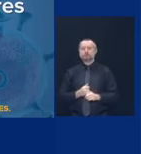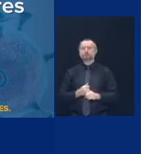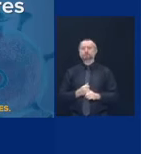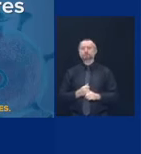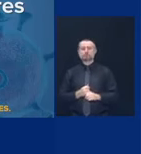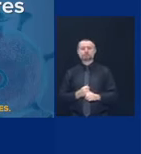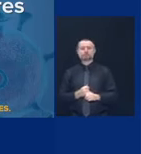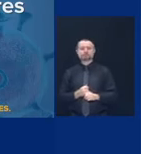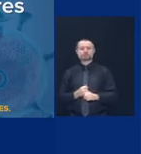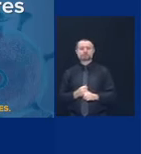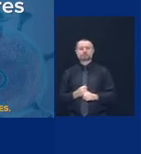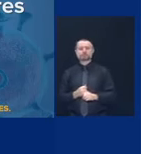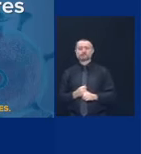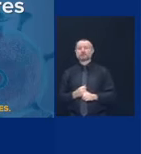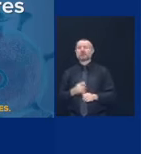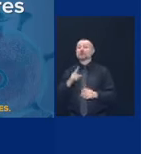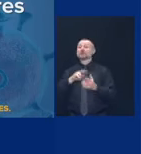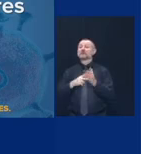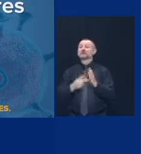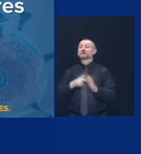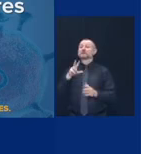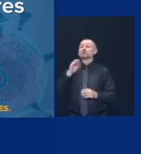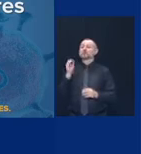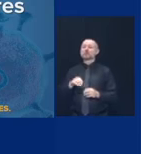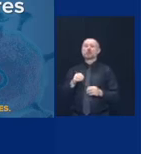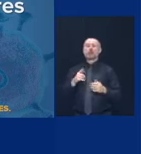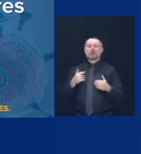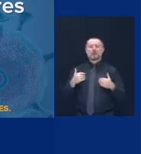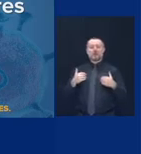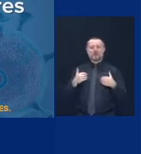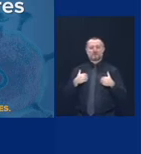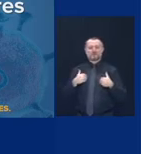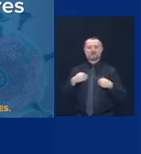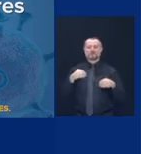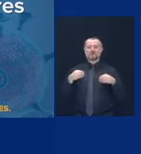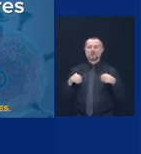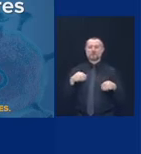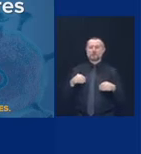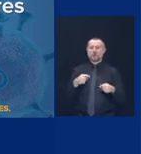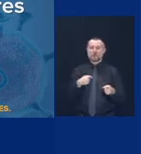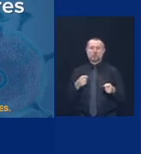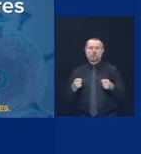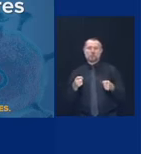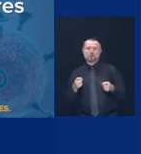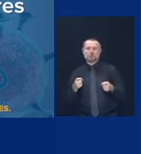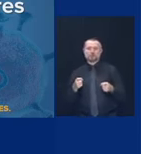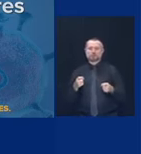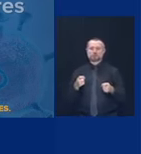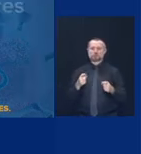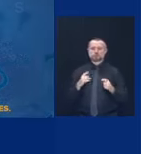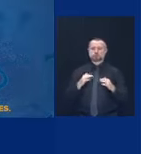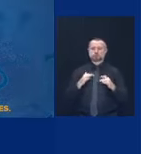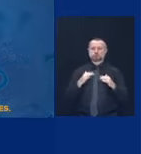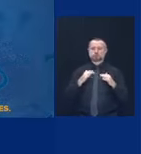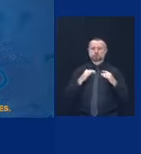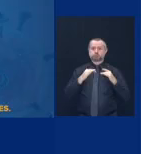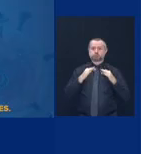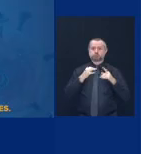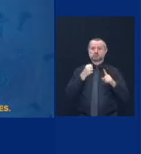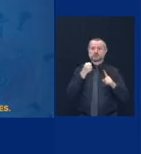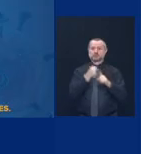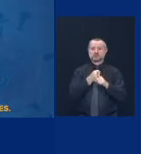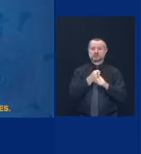3% gives us a margin of error that if we hit 3, we have time to